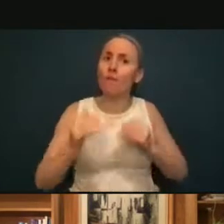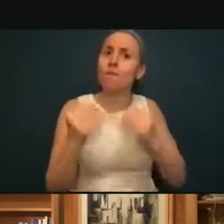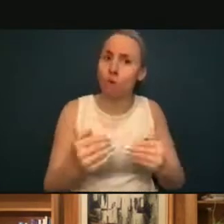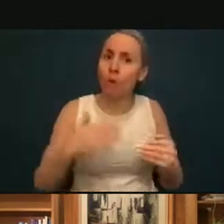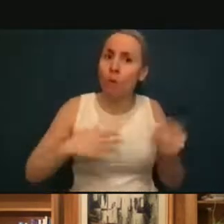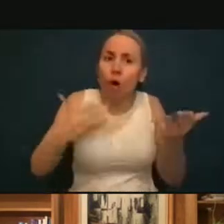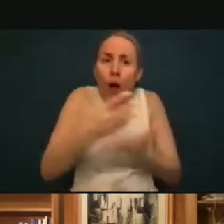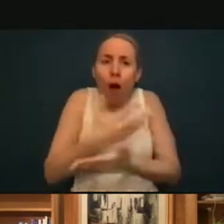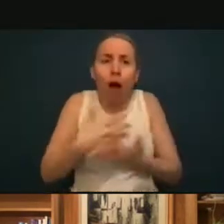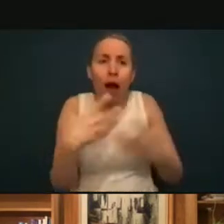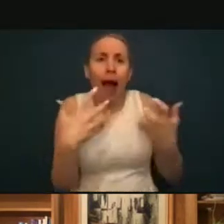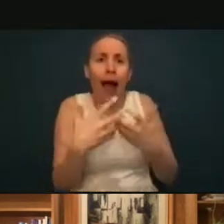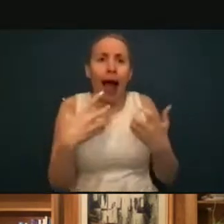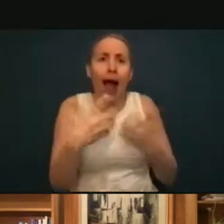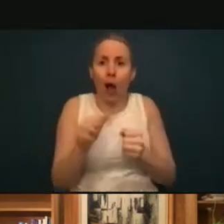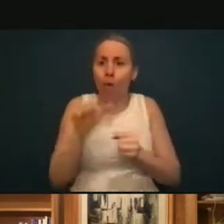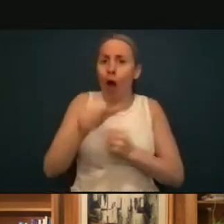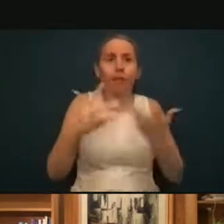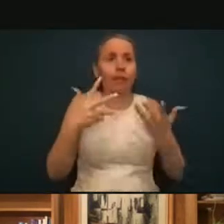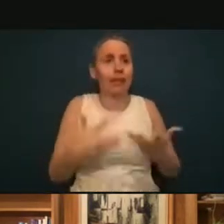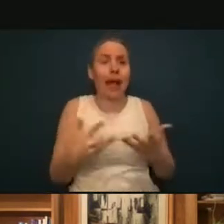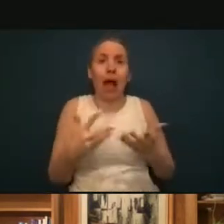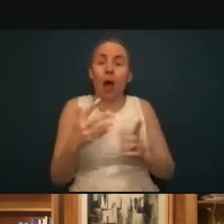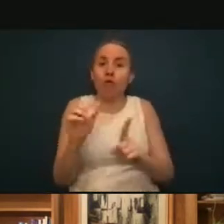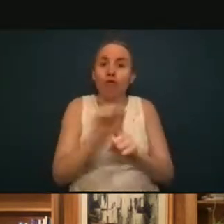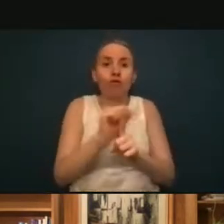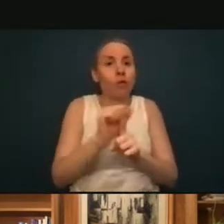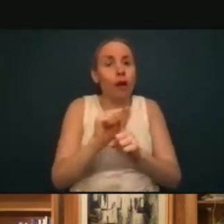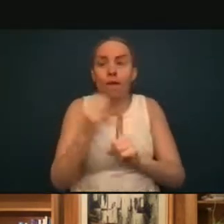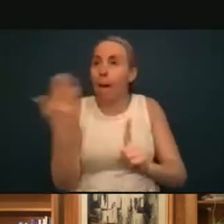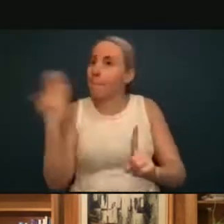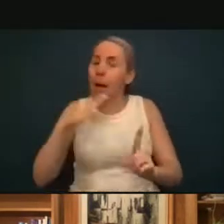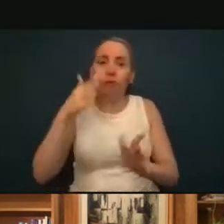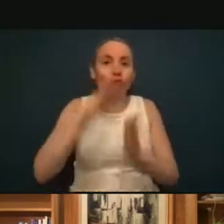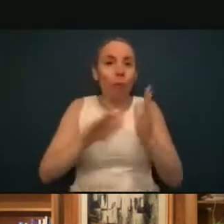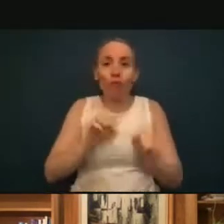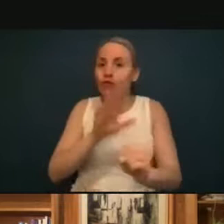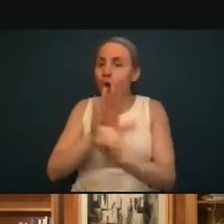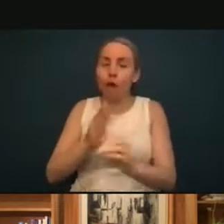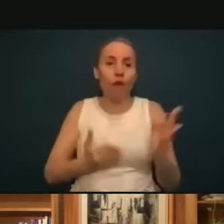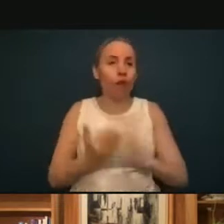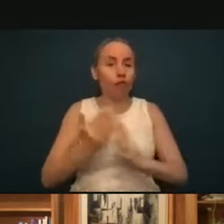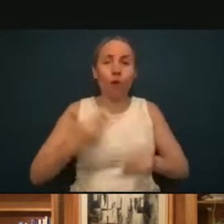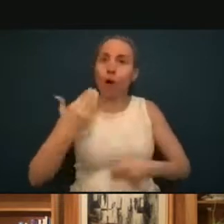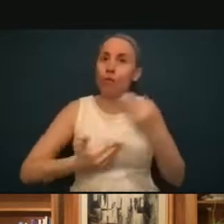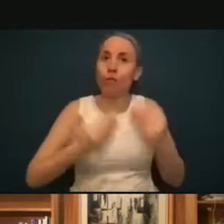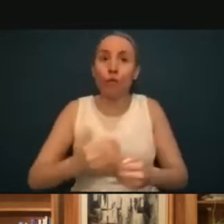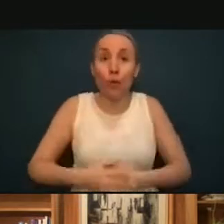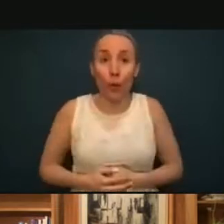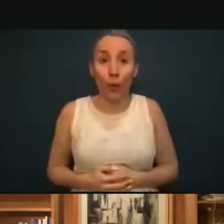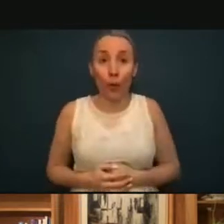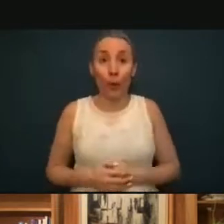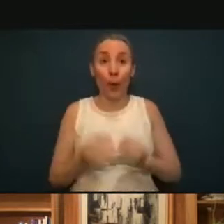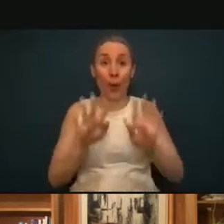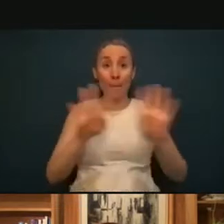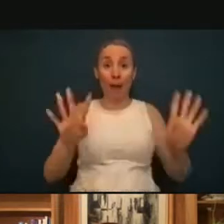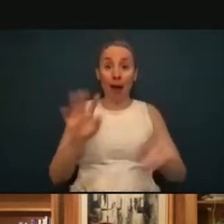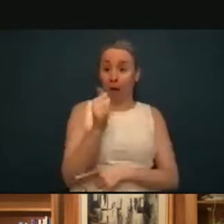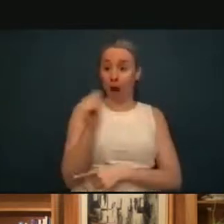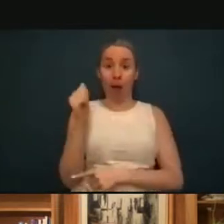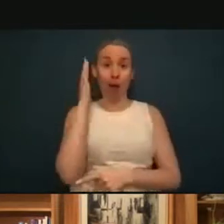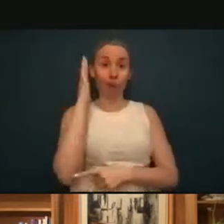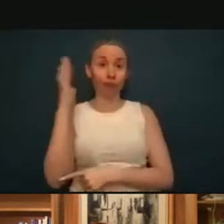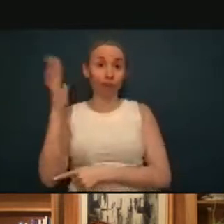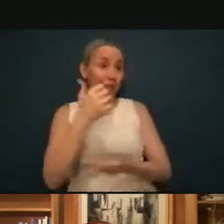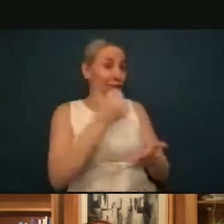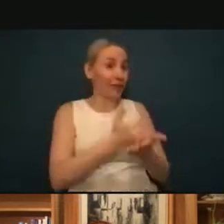of COVID-19. And I have an absolutely incredible panel with me that are really going to help us dig deep to see how